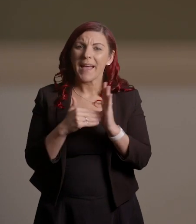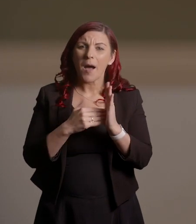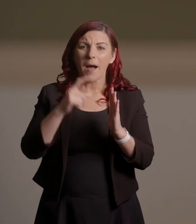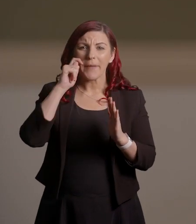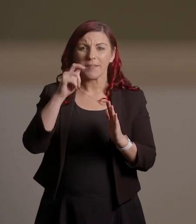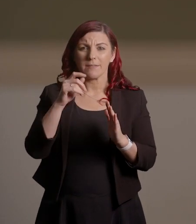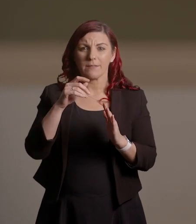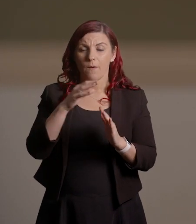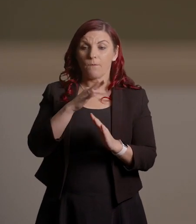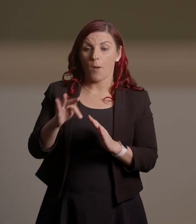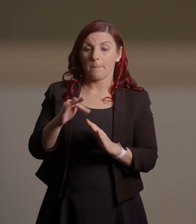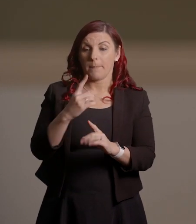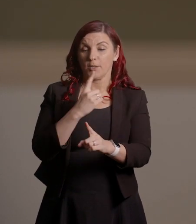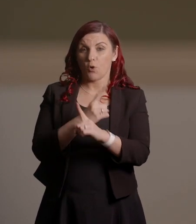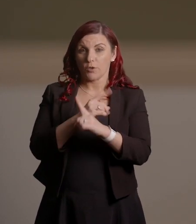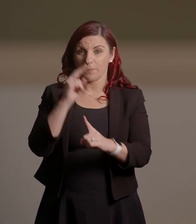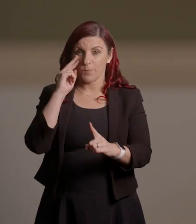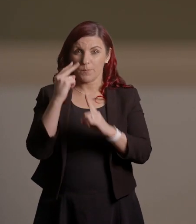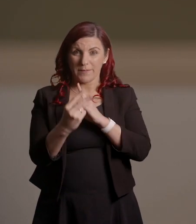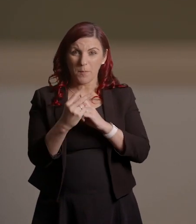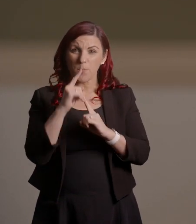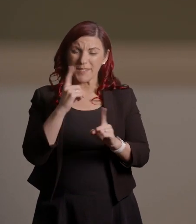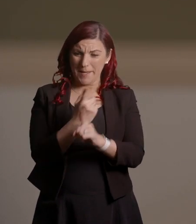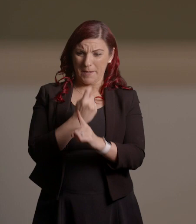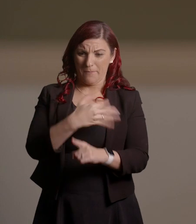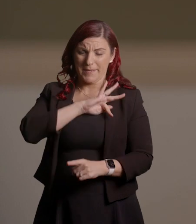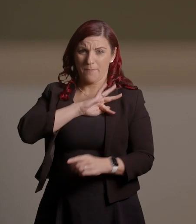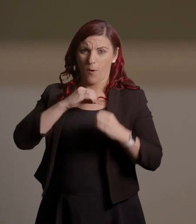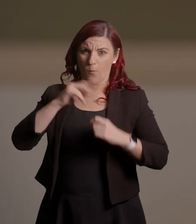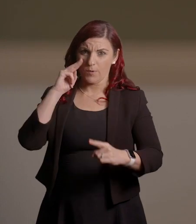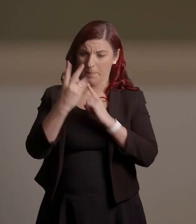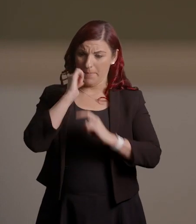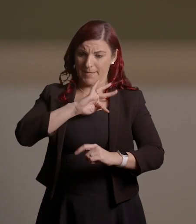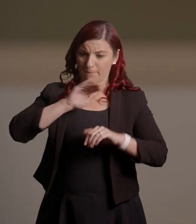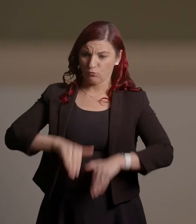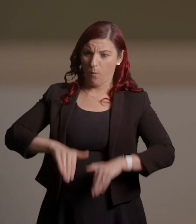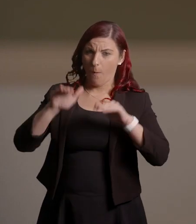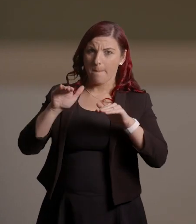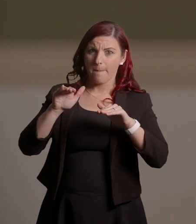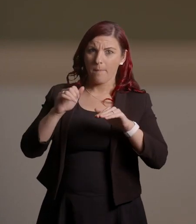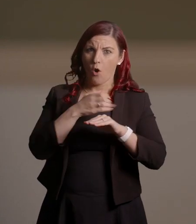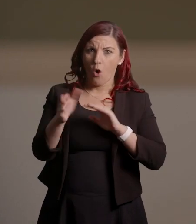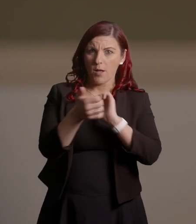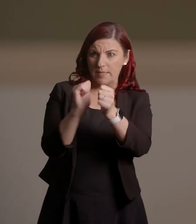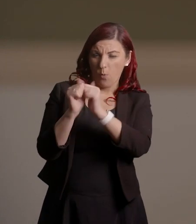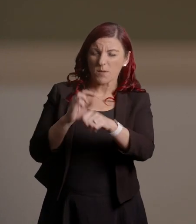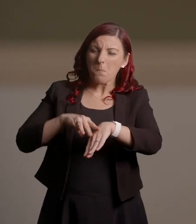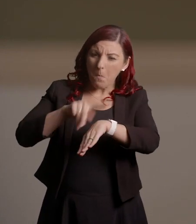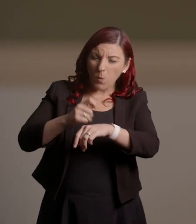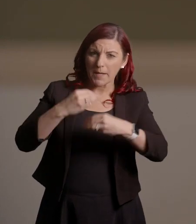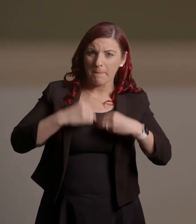think even speaking from my daughter's point of view, but speaking from my own point of view, I would have grown up that all the sports would have